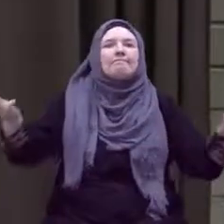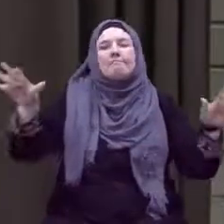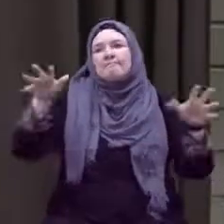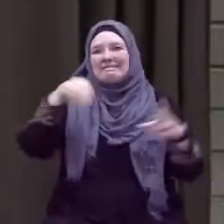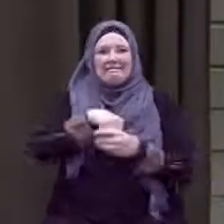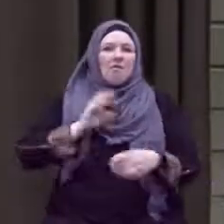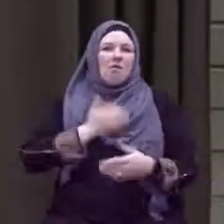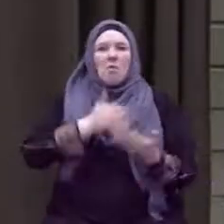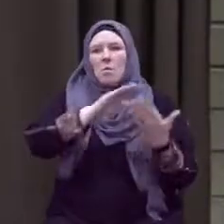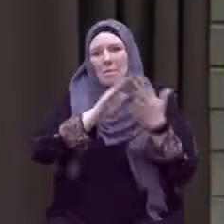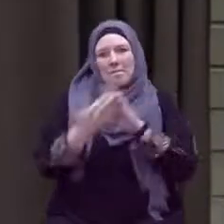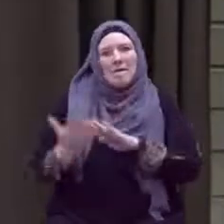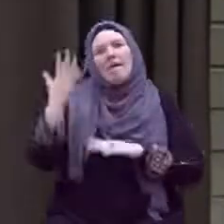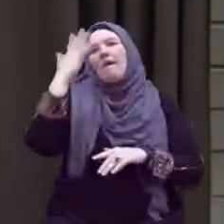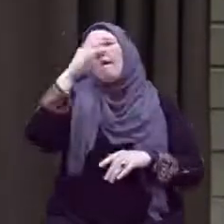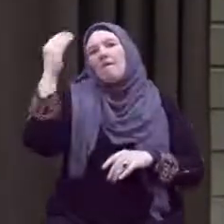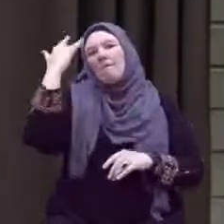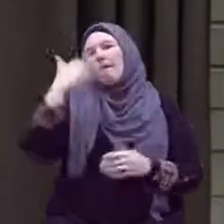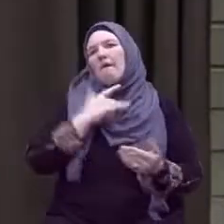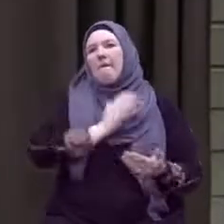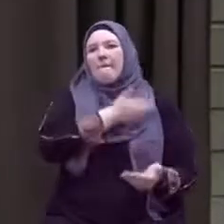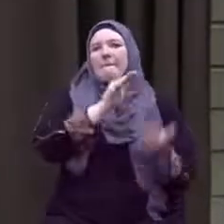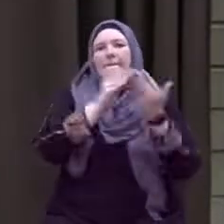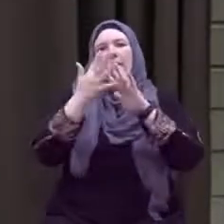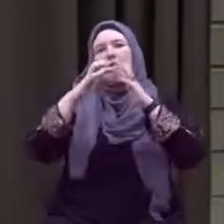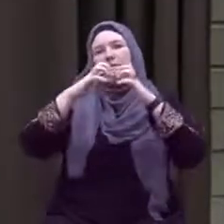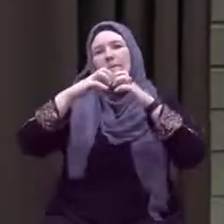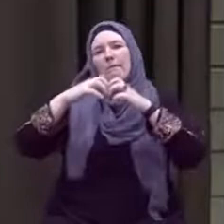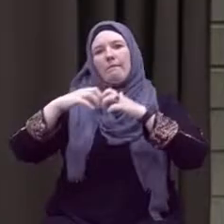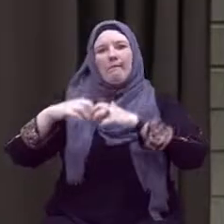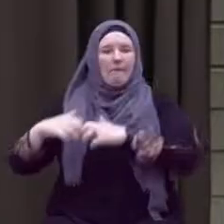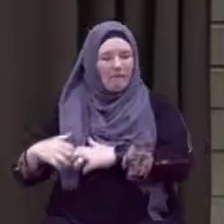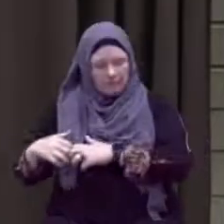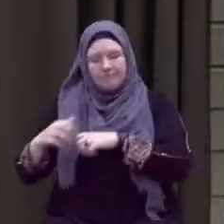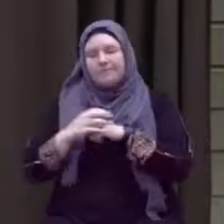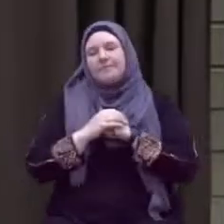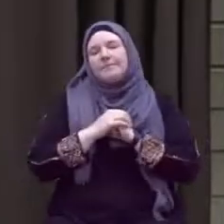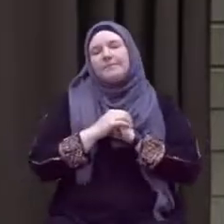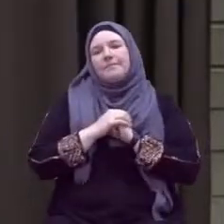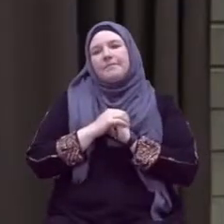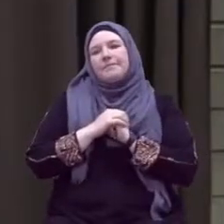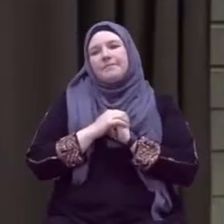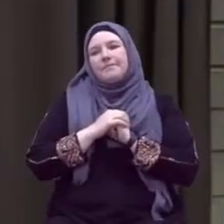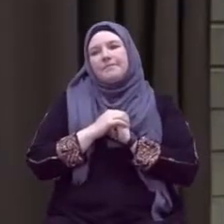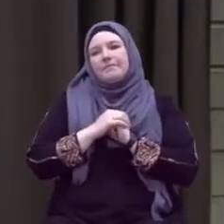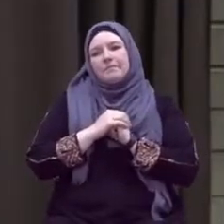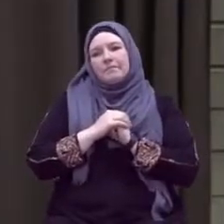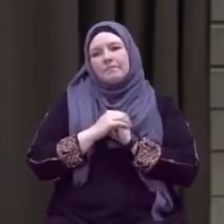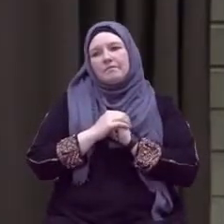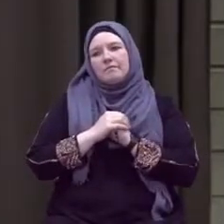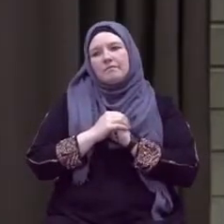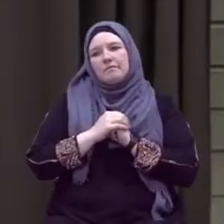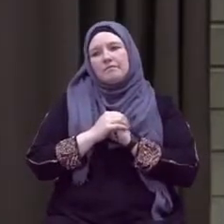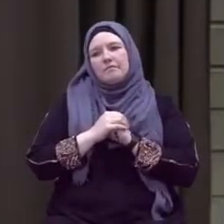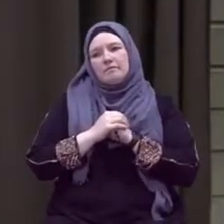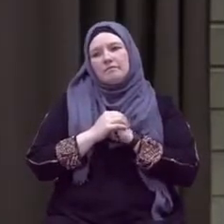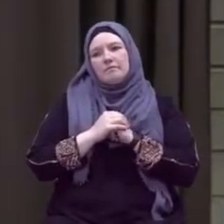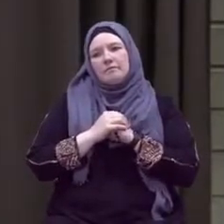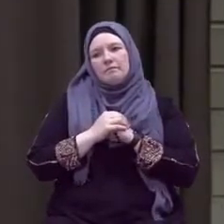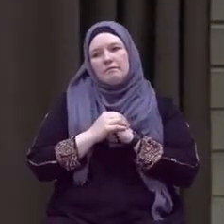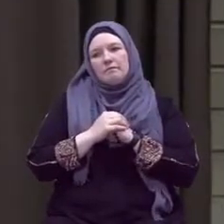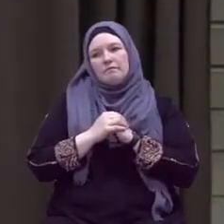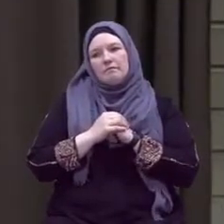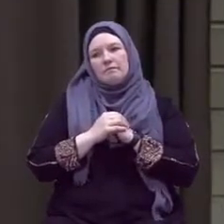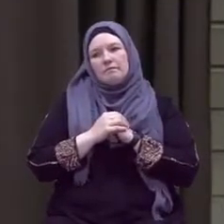our ummah as we see it today, and the wide holes of vulnerabilities that allowed the enemies